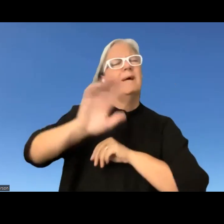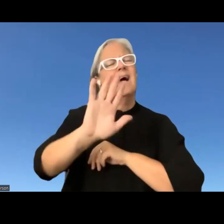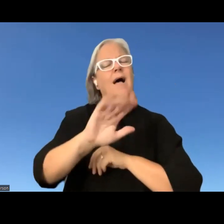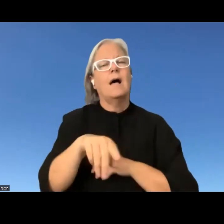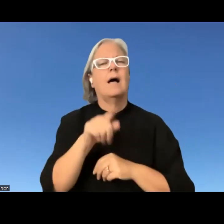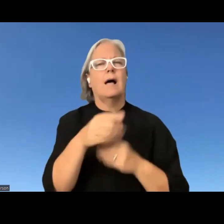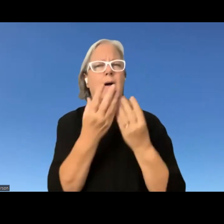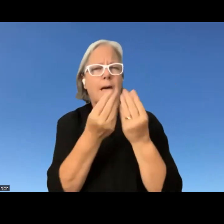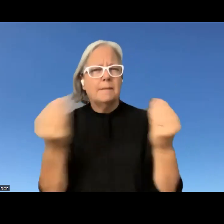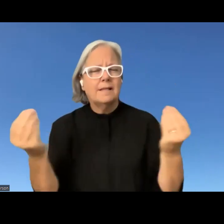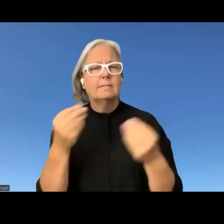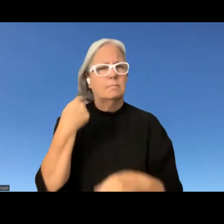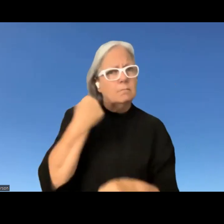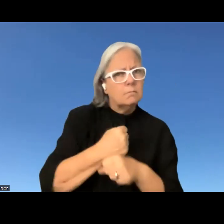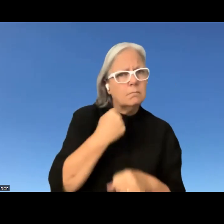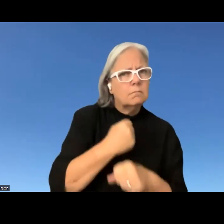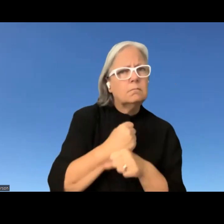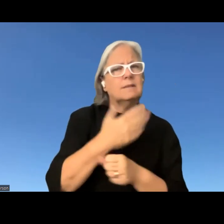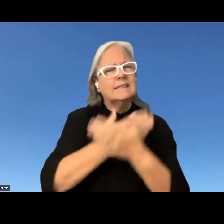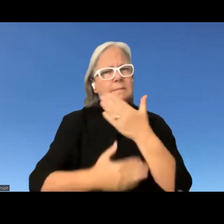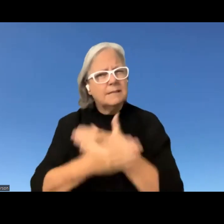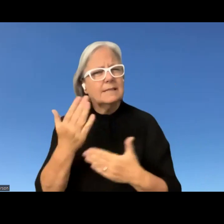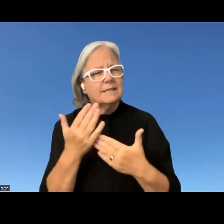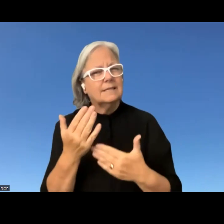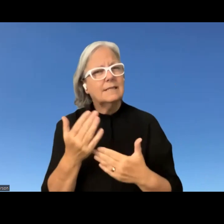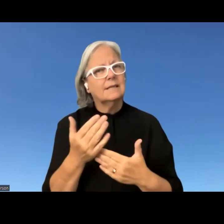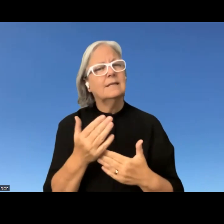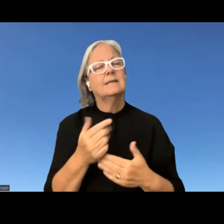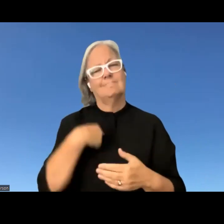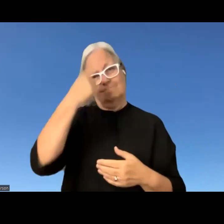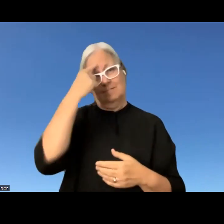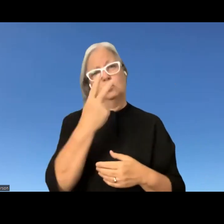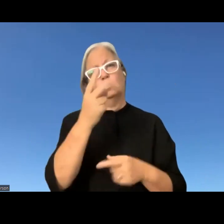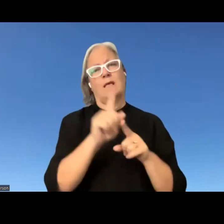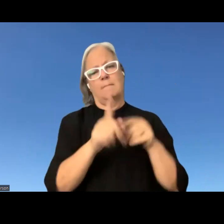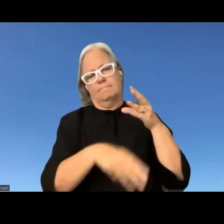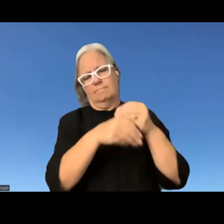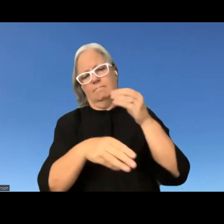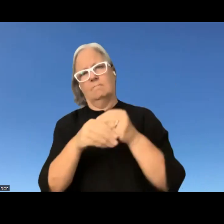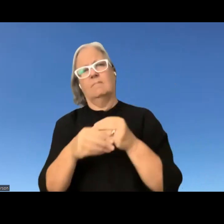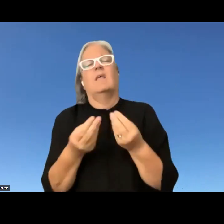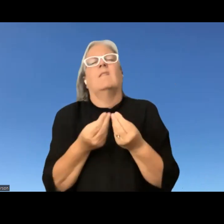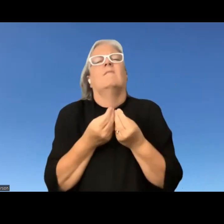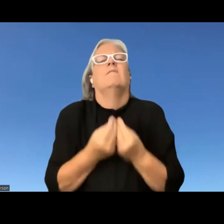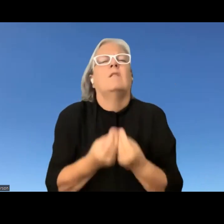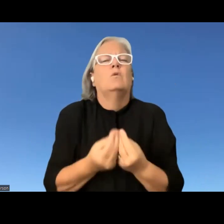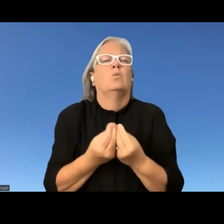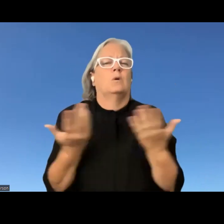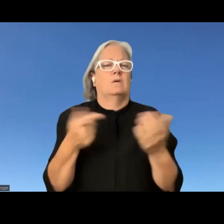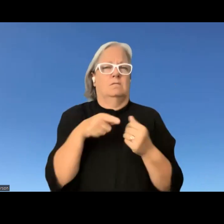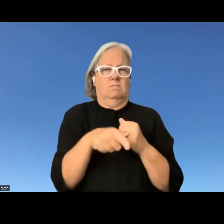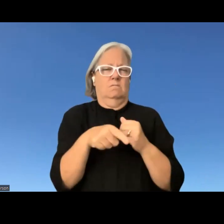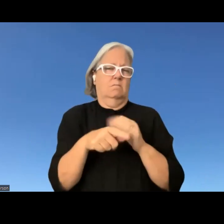so there's two dimensions of this for me in terms of adding value. One is that actually, if you're looking at